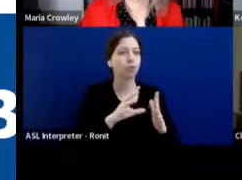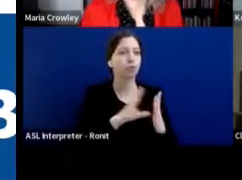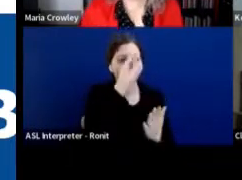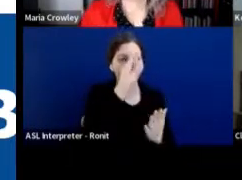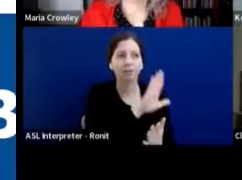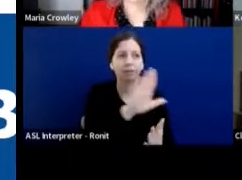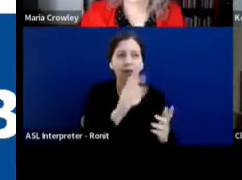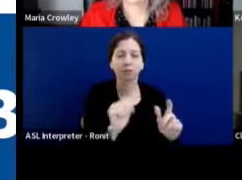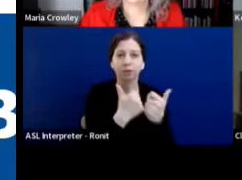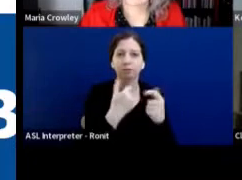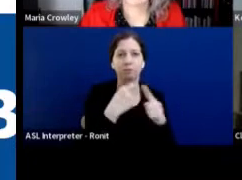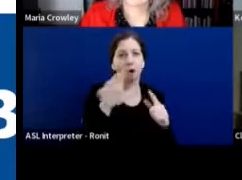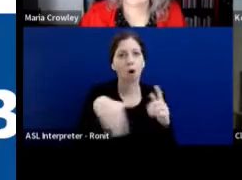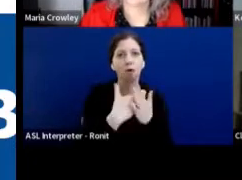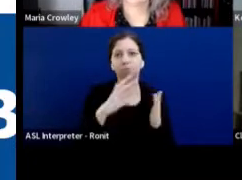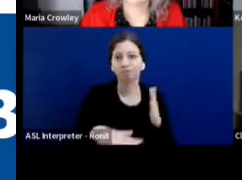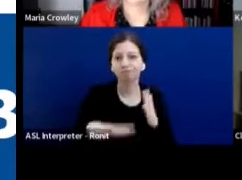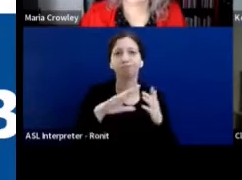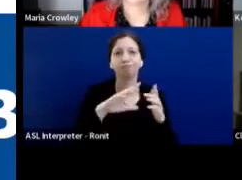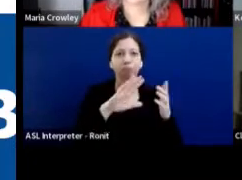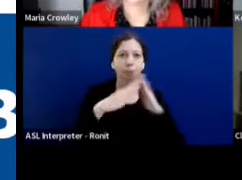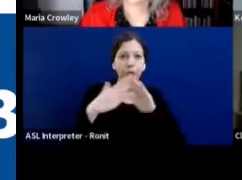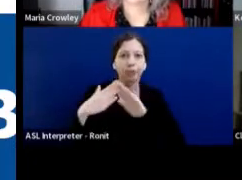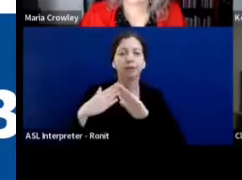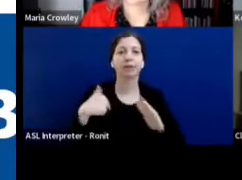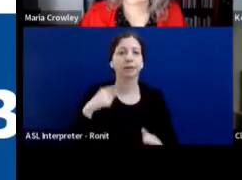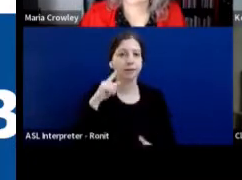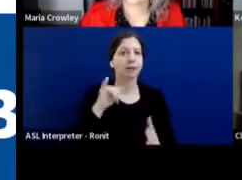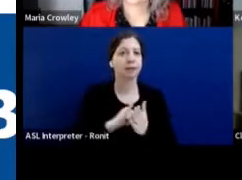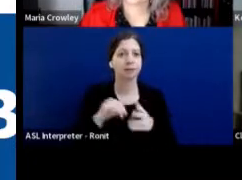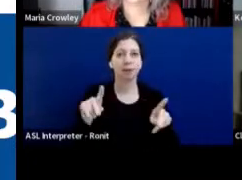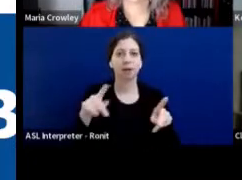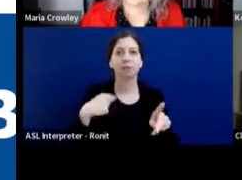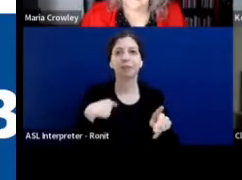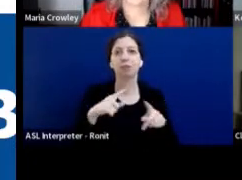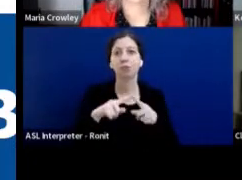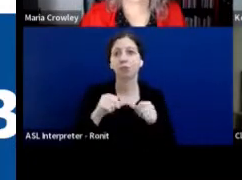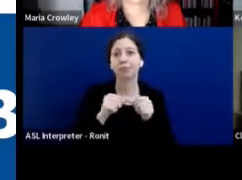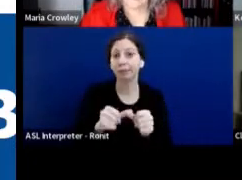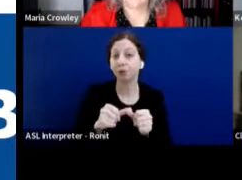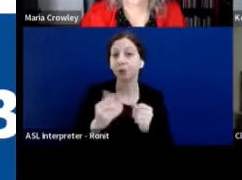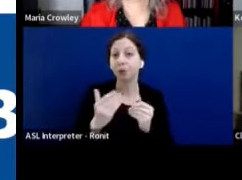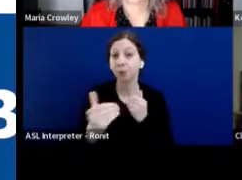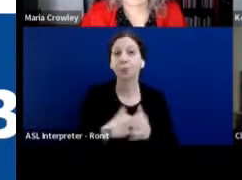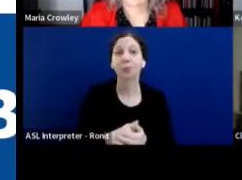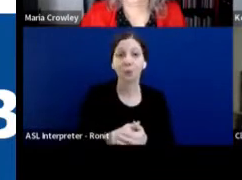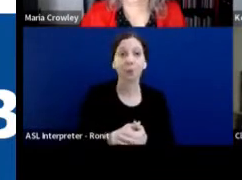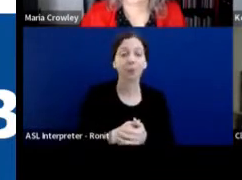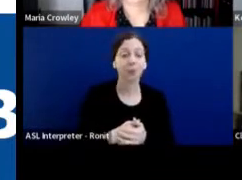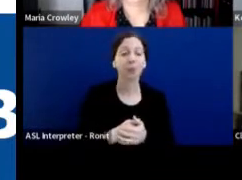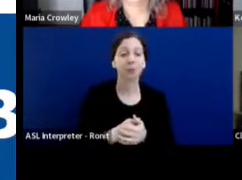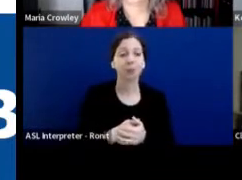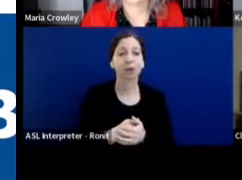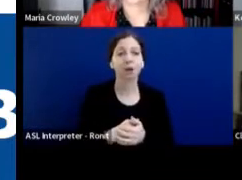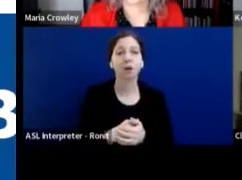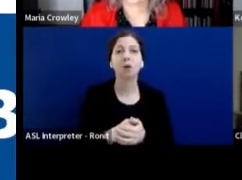from all communities. And I think that's what allows me to continue to go forward.